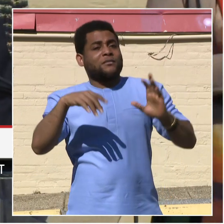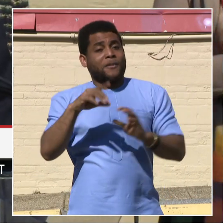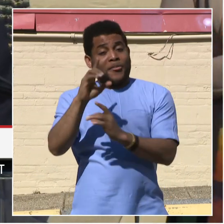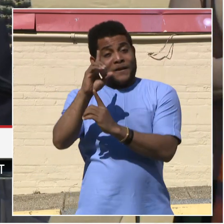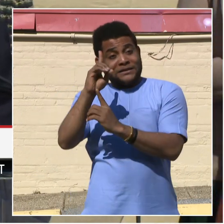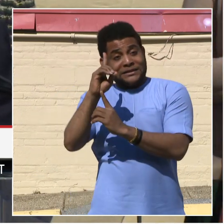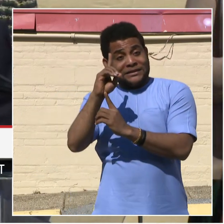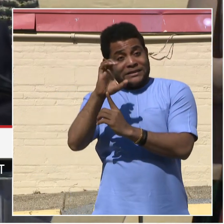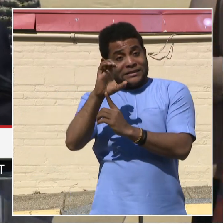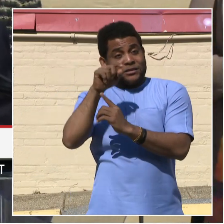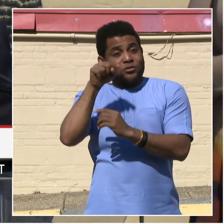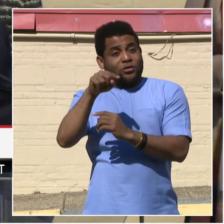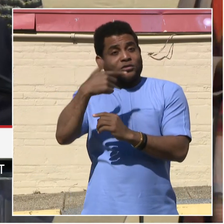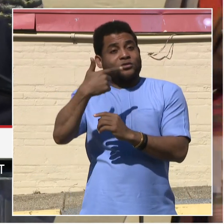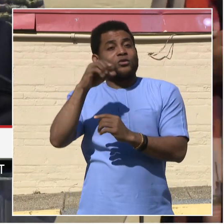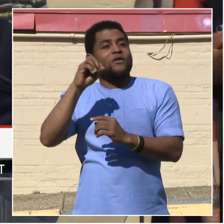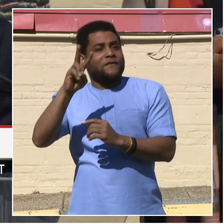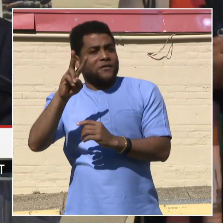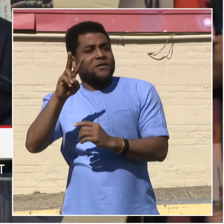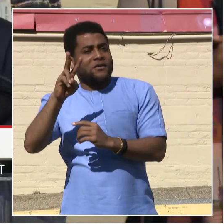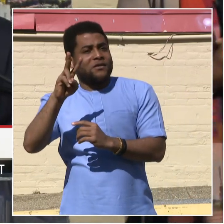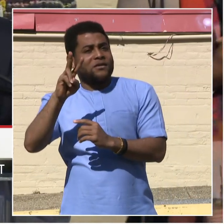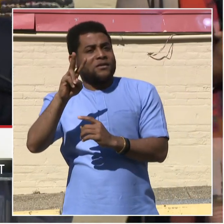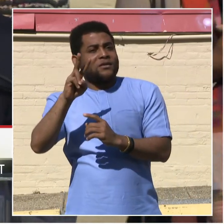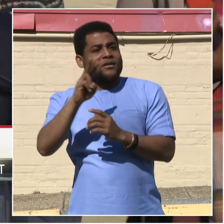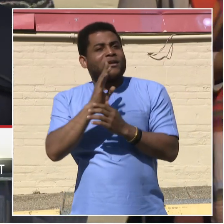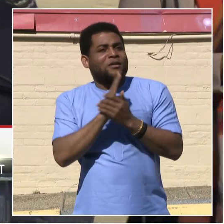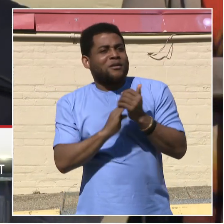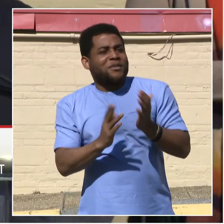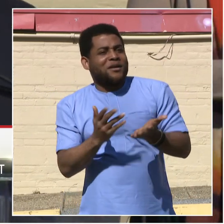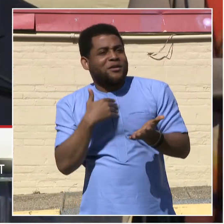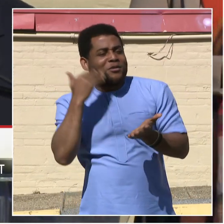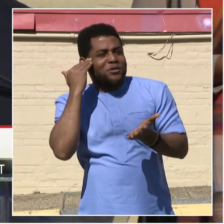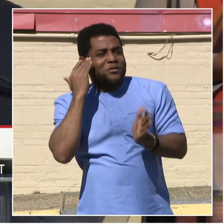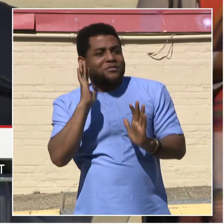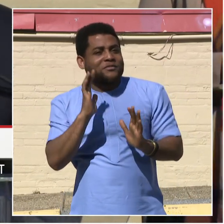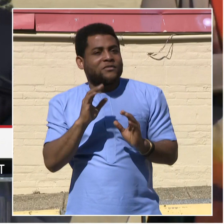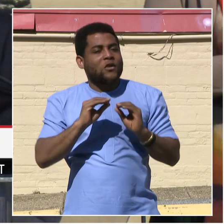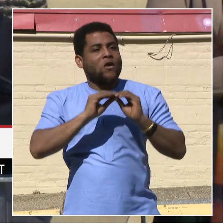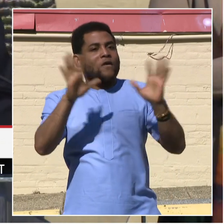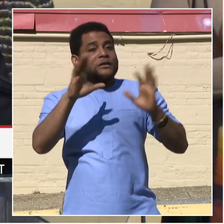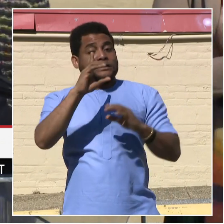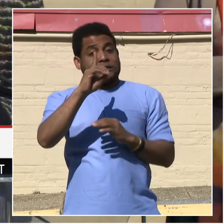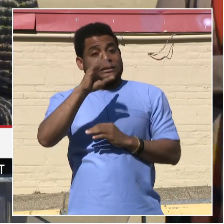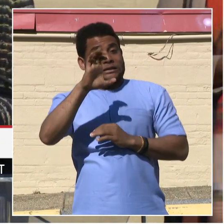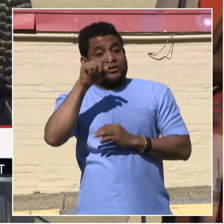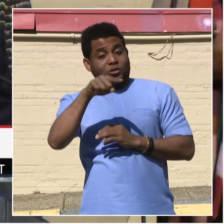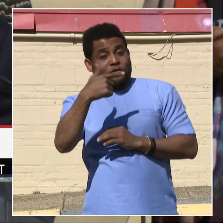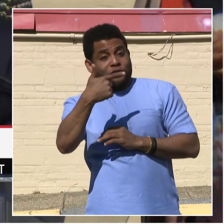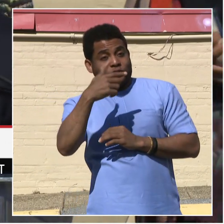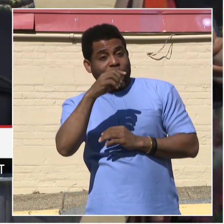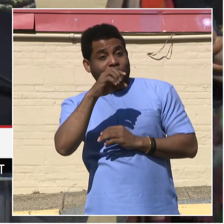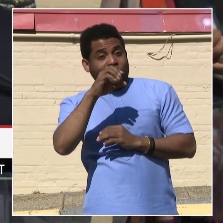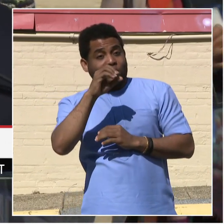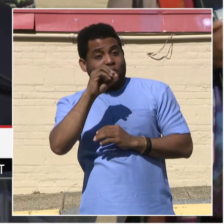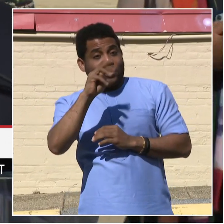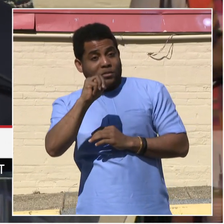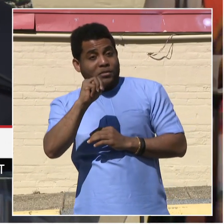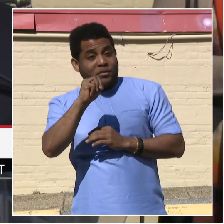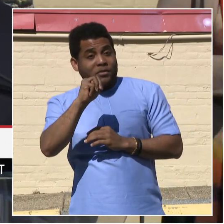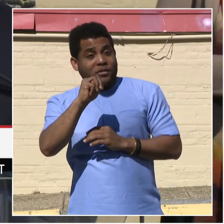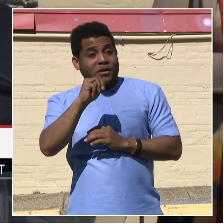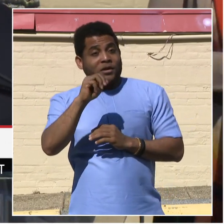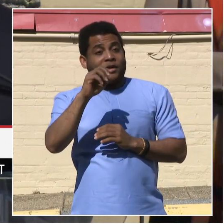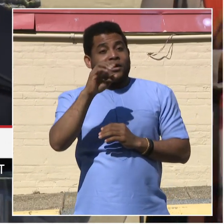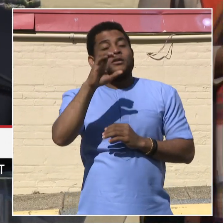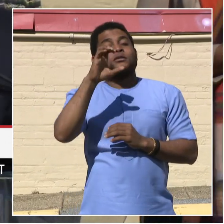ObviouslyDC.com. Yeah, it's humble, I know. But ObviouslyDC.com is where we list all of our programs to support DC